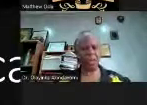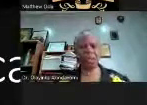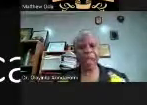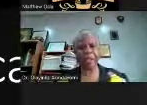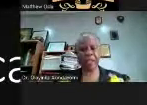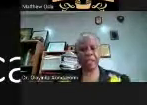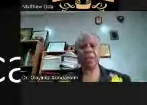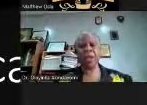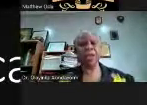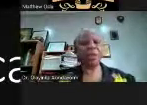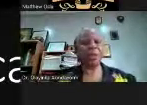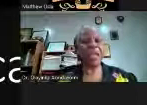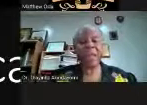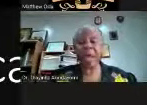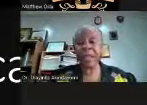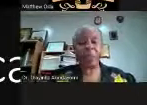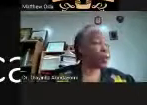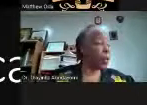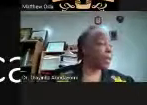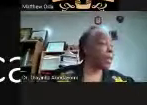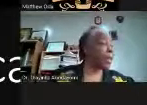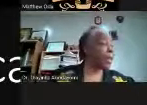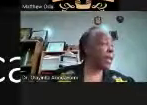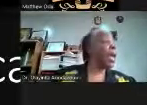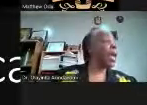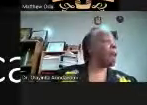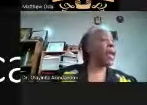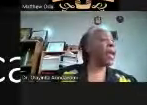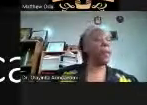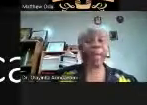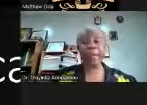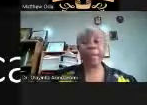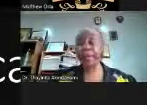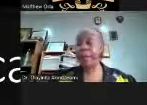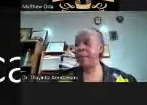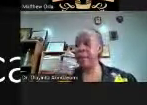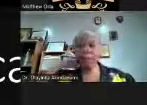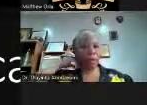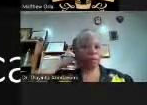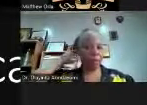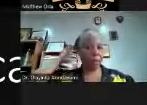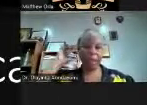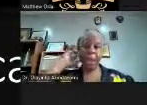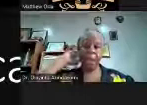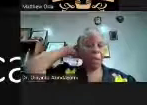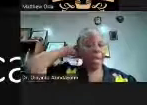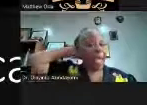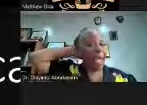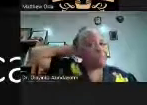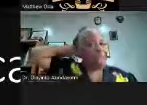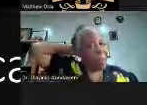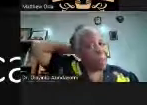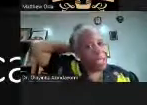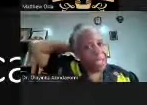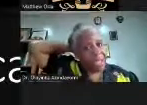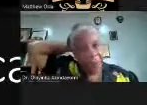Not lastly. I shouldn't be saying lastly. I'm sweating here. Can you get something for me? When I get